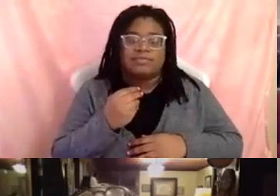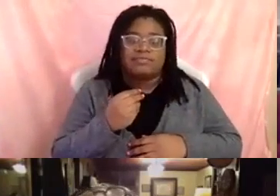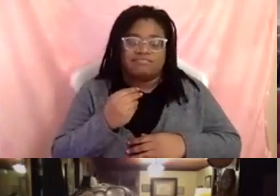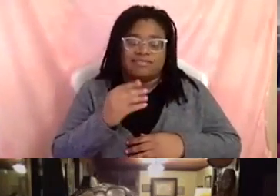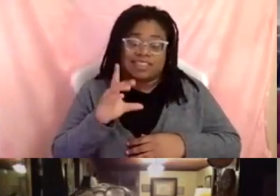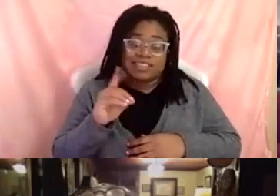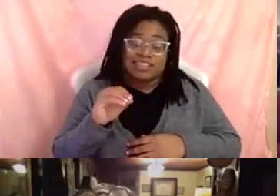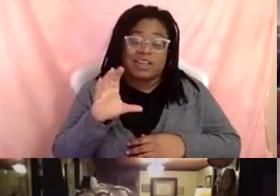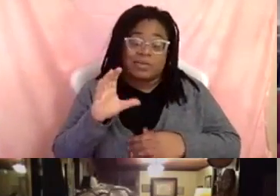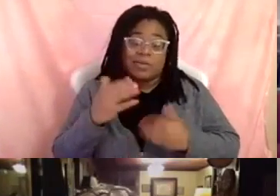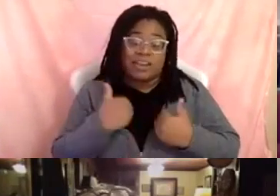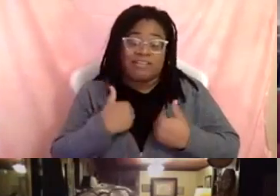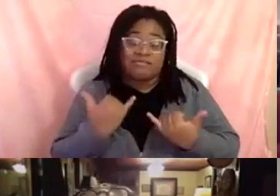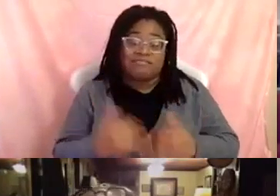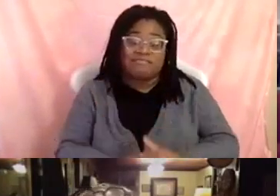document we have here.